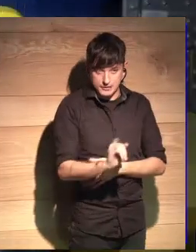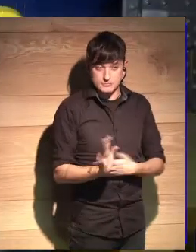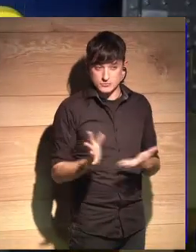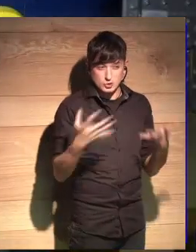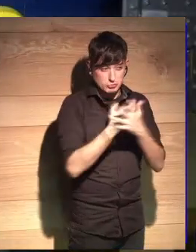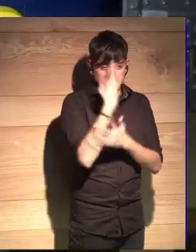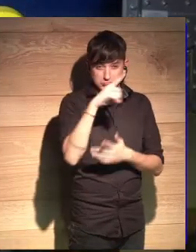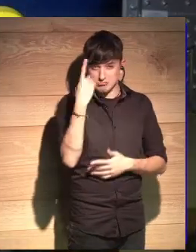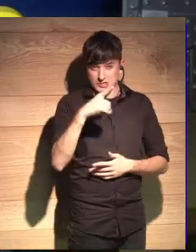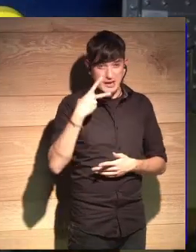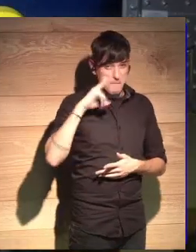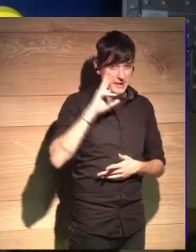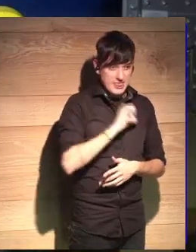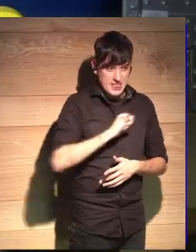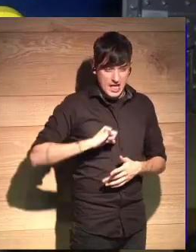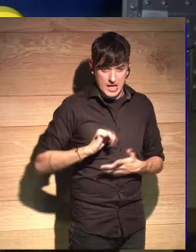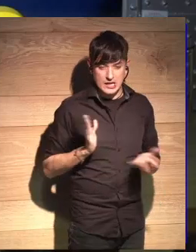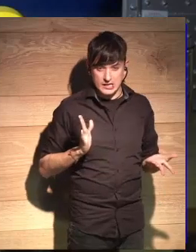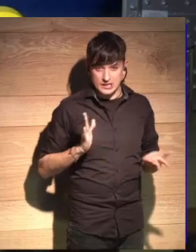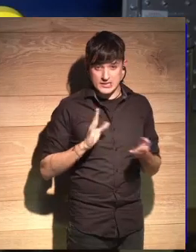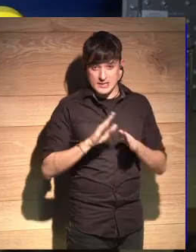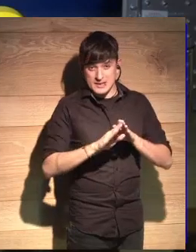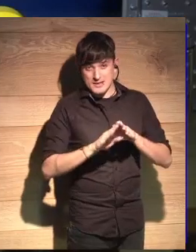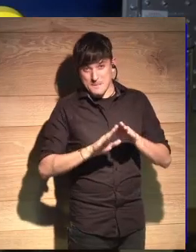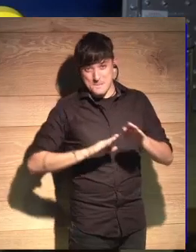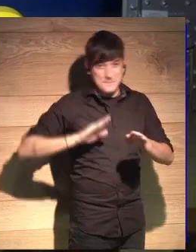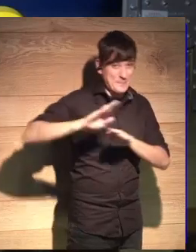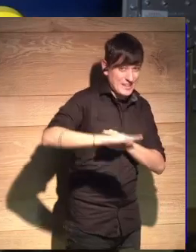the next step in resolving a personal crisis